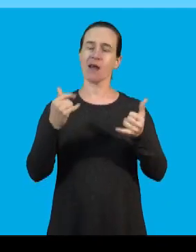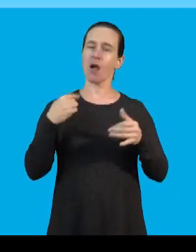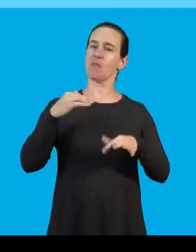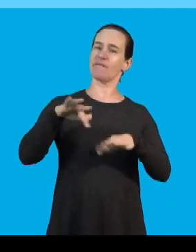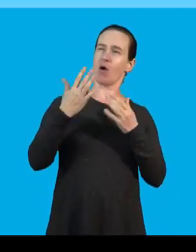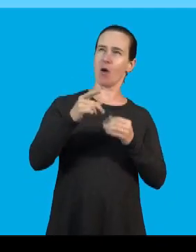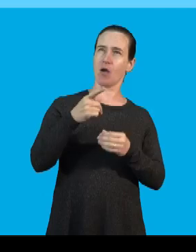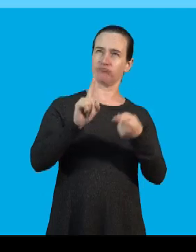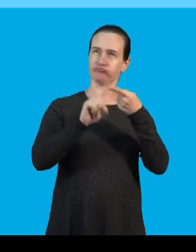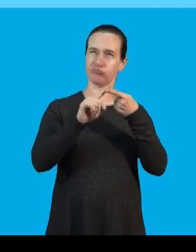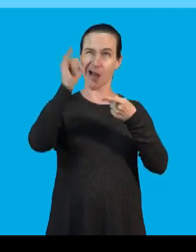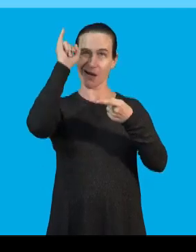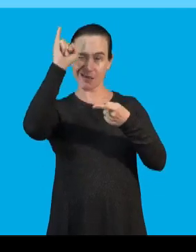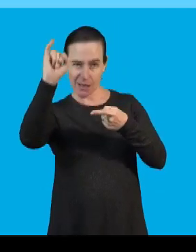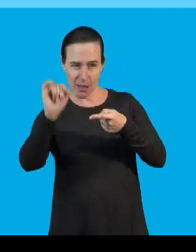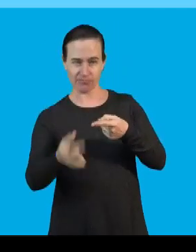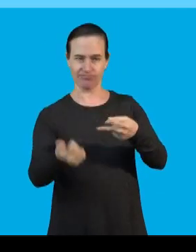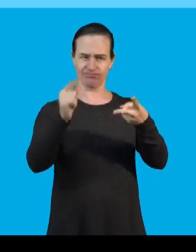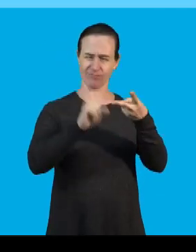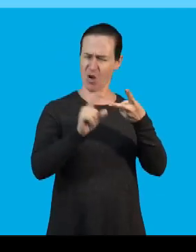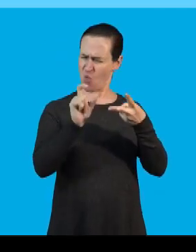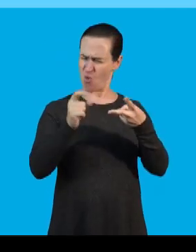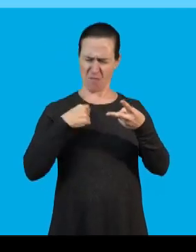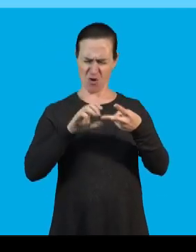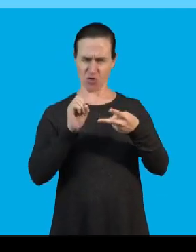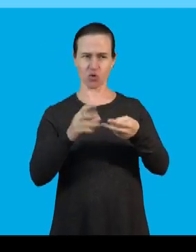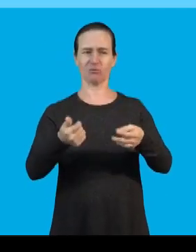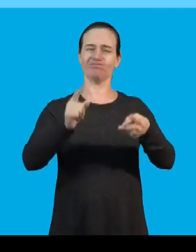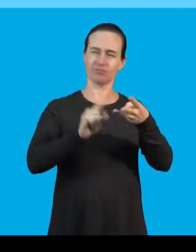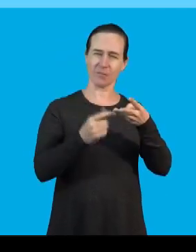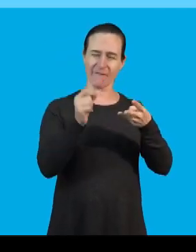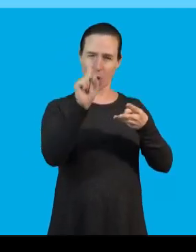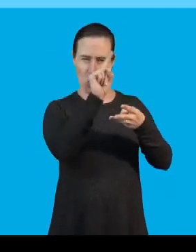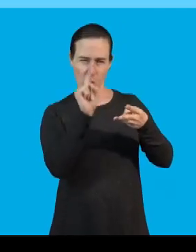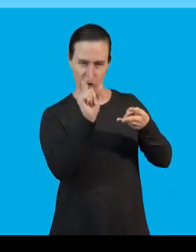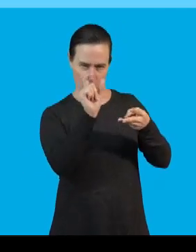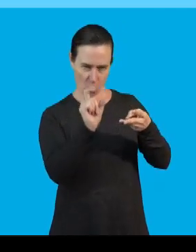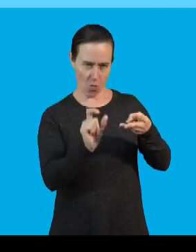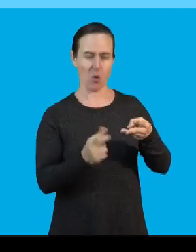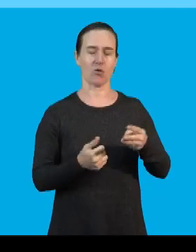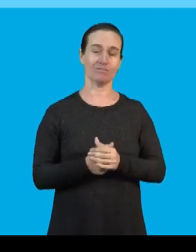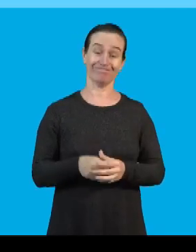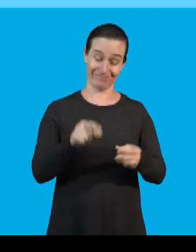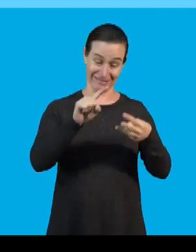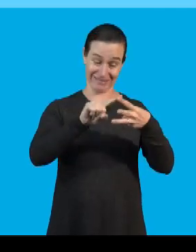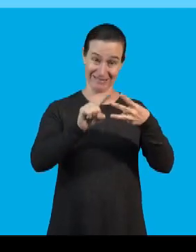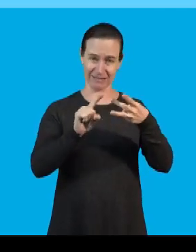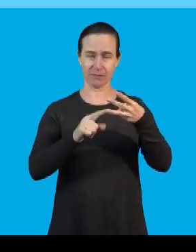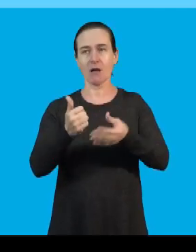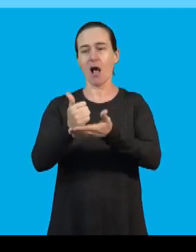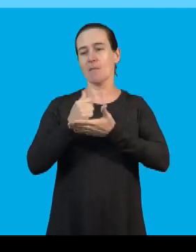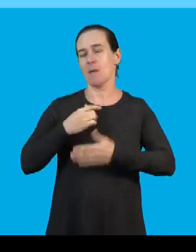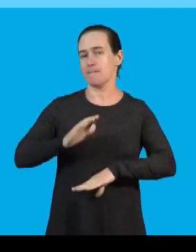idea, unfamiliar words, as well as interrogative questions. And remember, these help